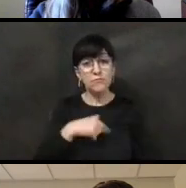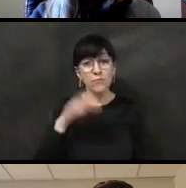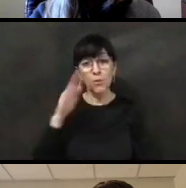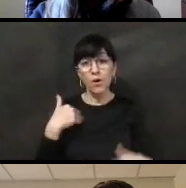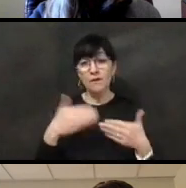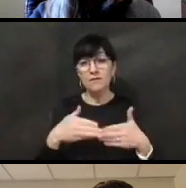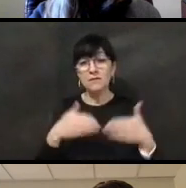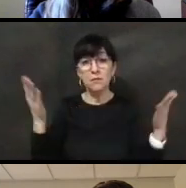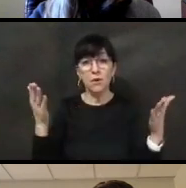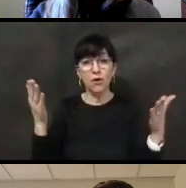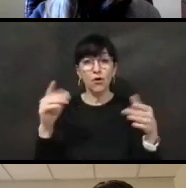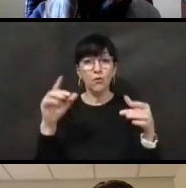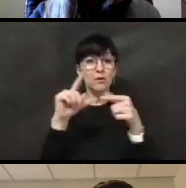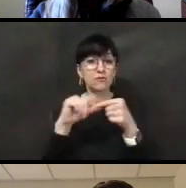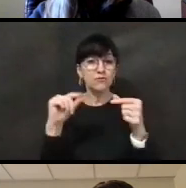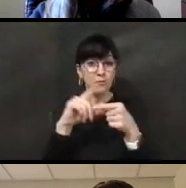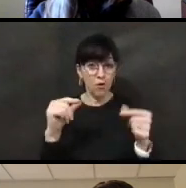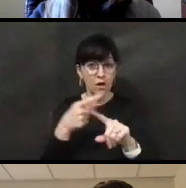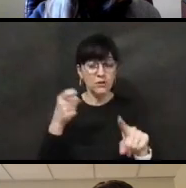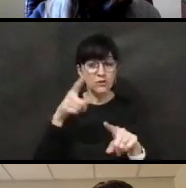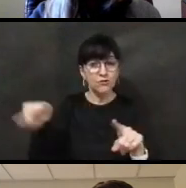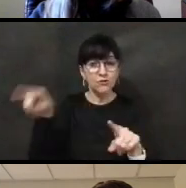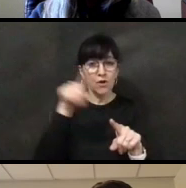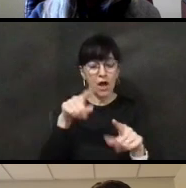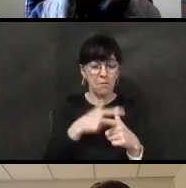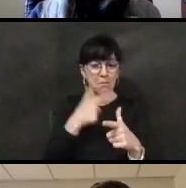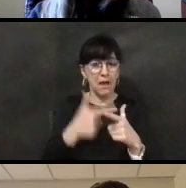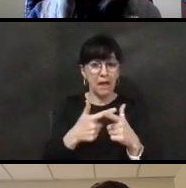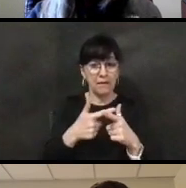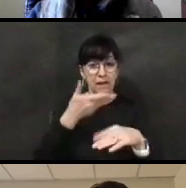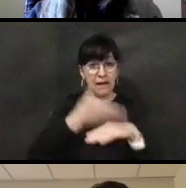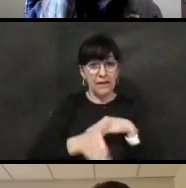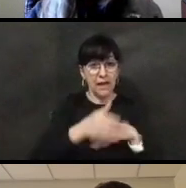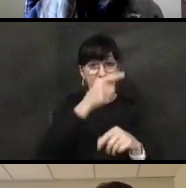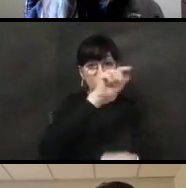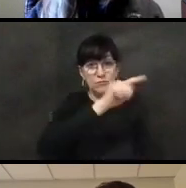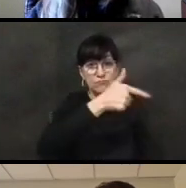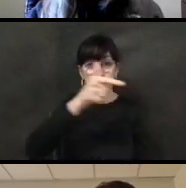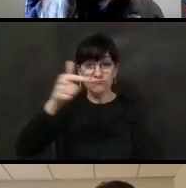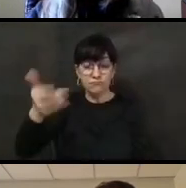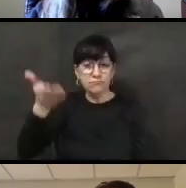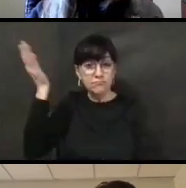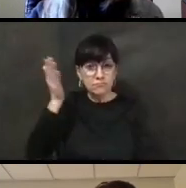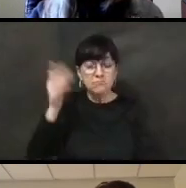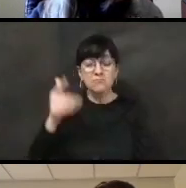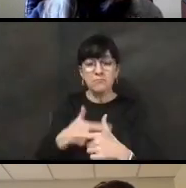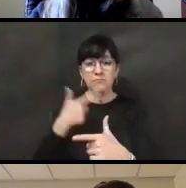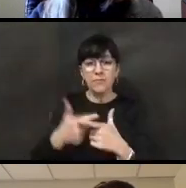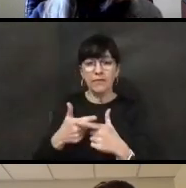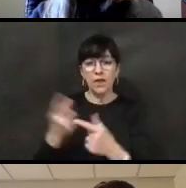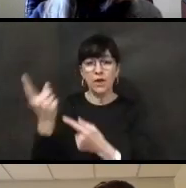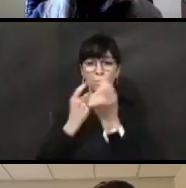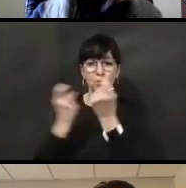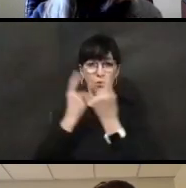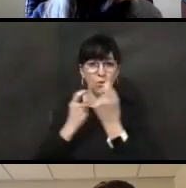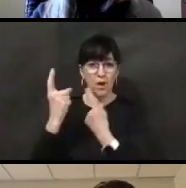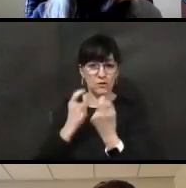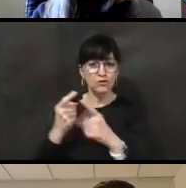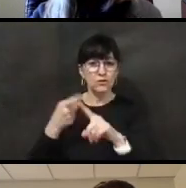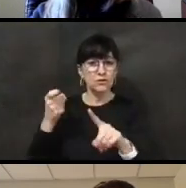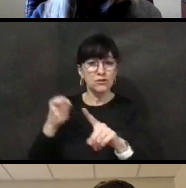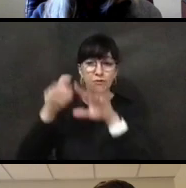starting with our Lieutenant Governor here in a second. And then we're going to take questions, many of them pre-submitted, and also questions from the comments tonight. So